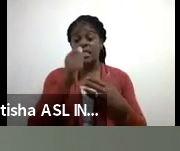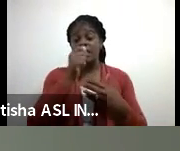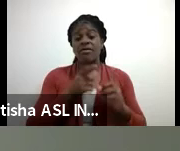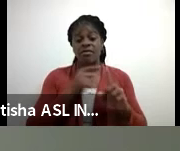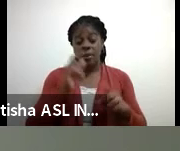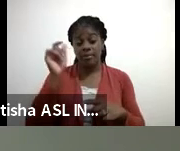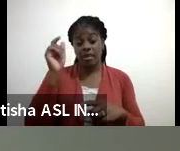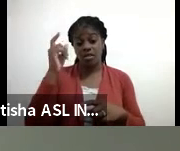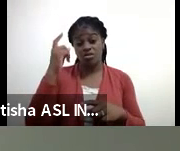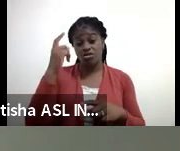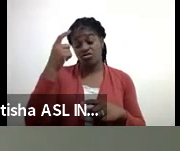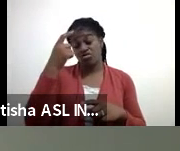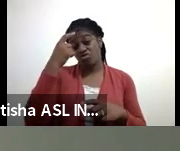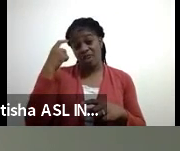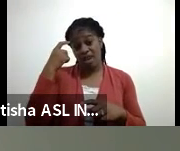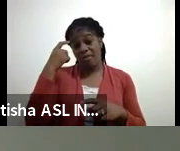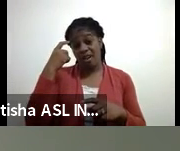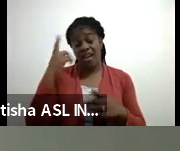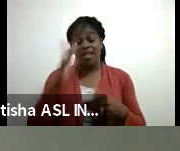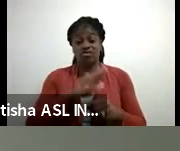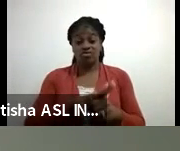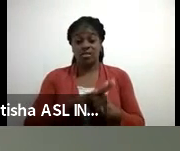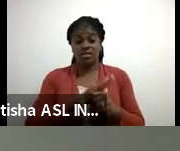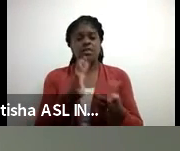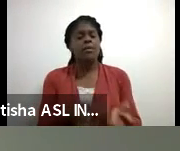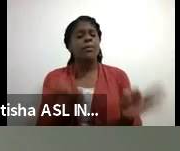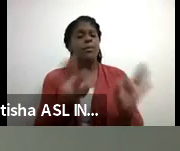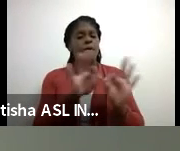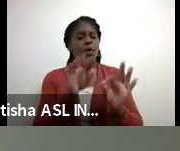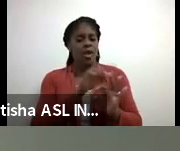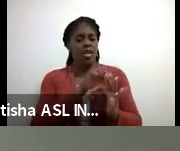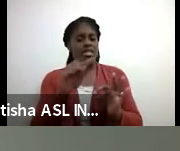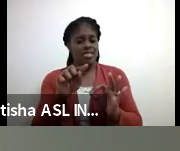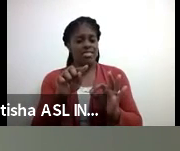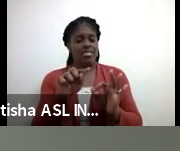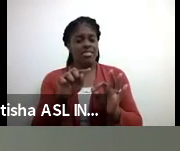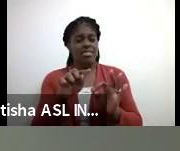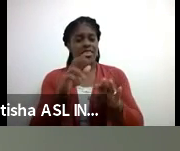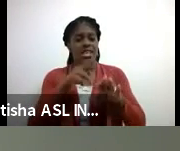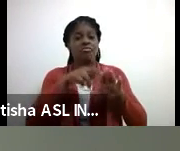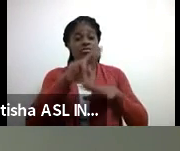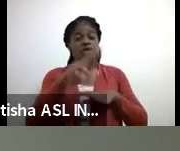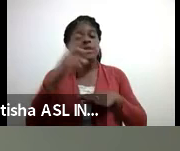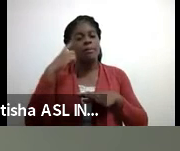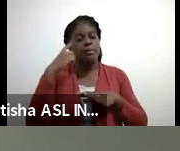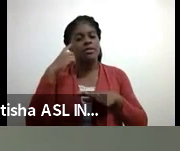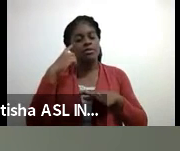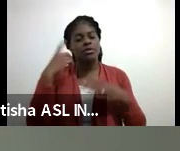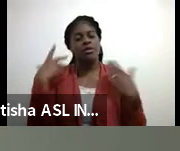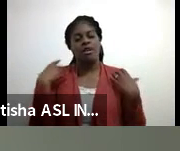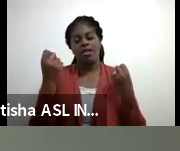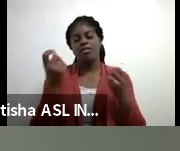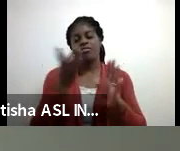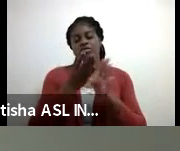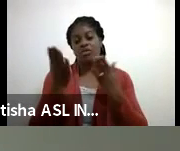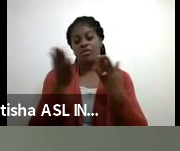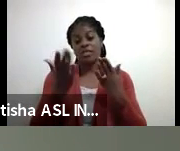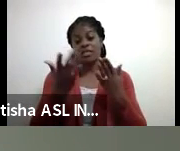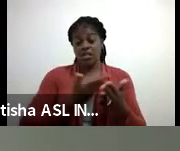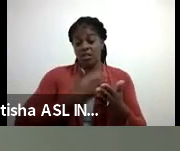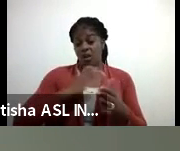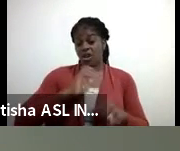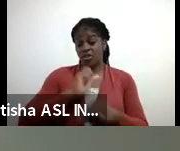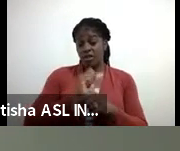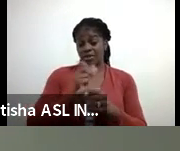trauma and stress, so it's important that they get referred to special mental health services instead. So it's our job as